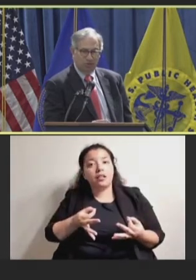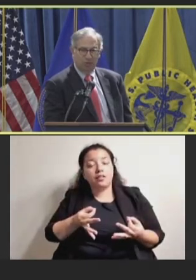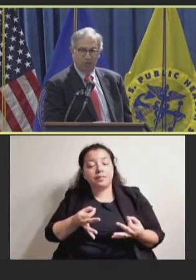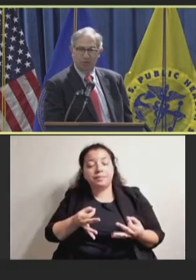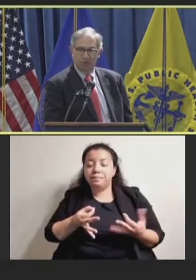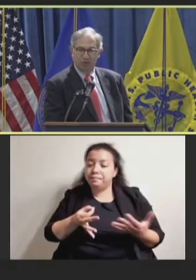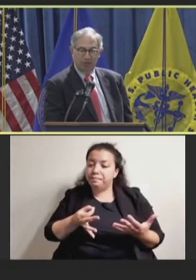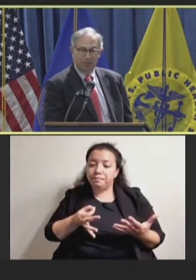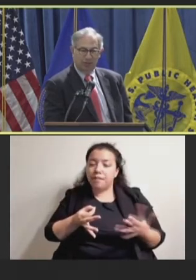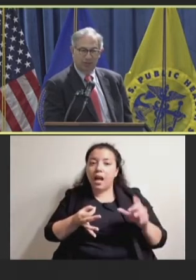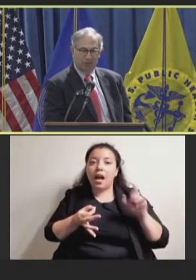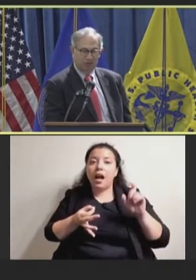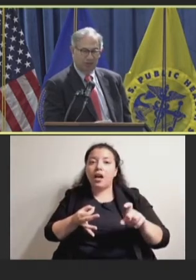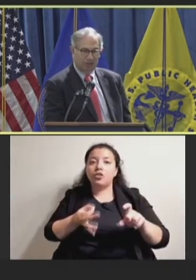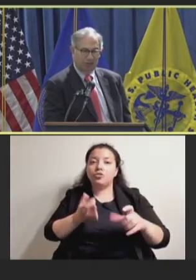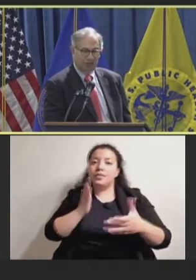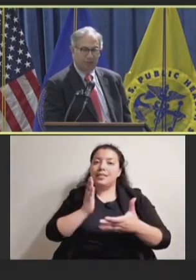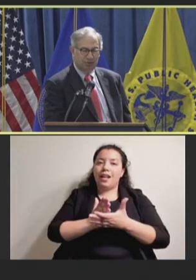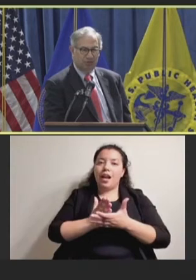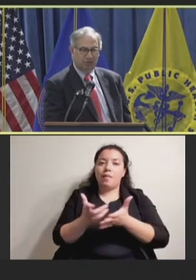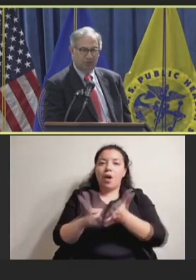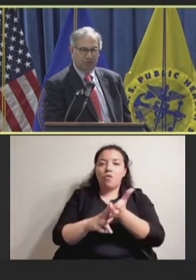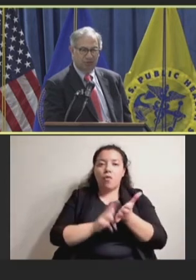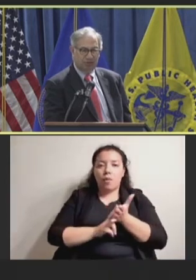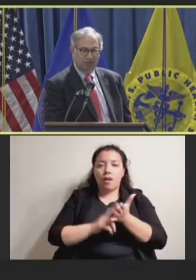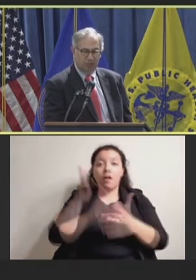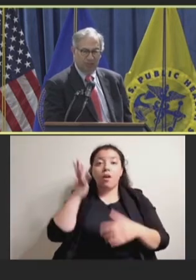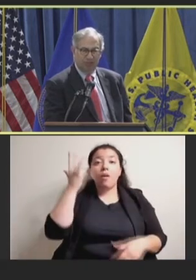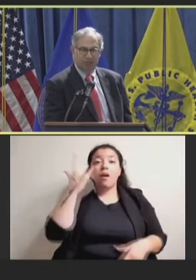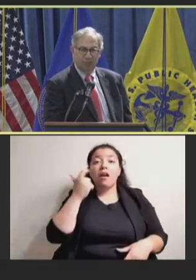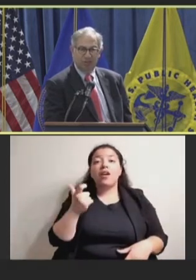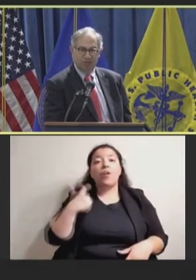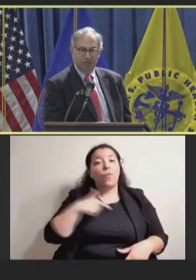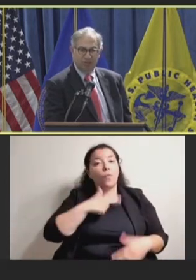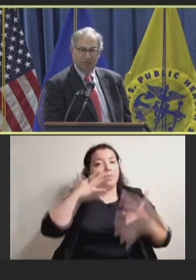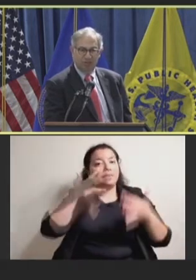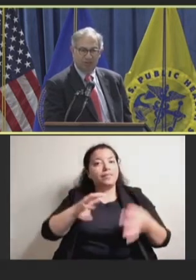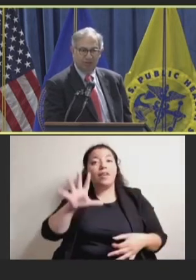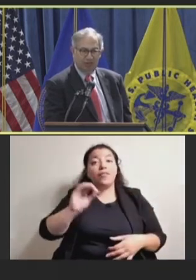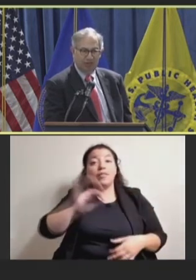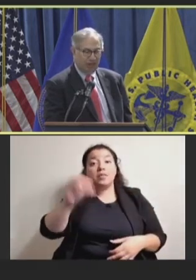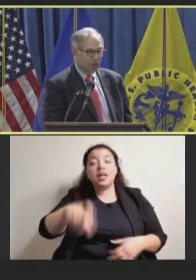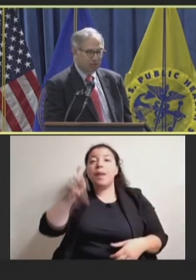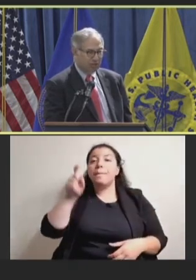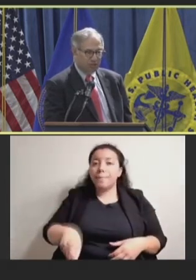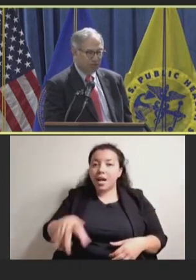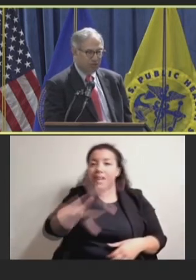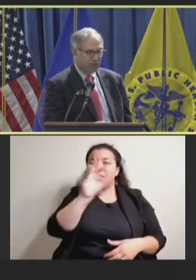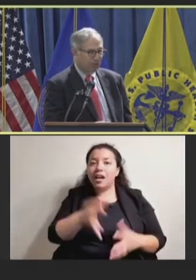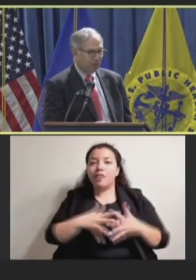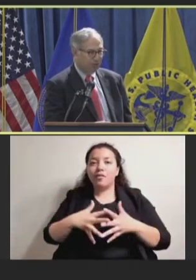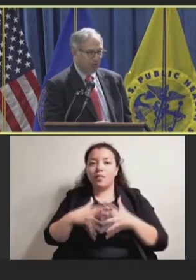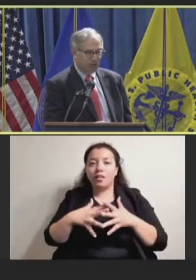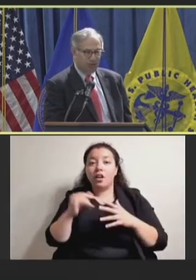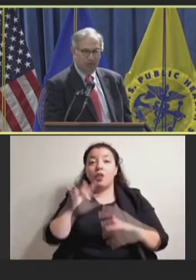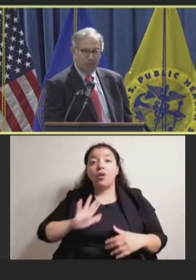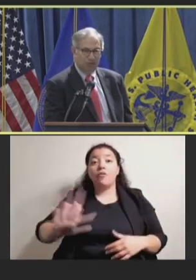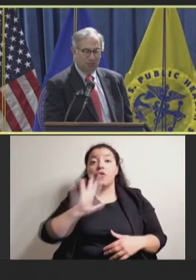to stop enrollment. We made a decision that 50% of our participants needed to be African Americans here in the U.S. And if your site was only recruiting,